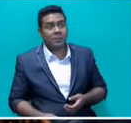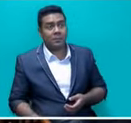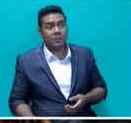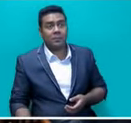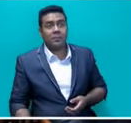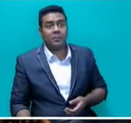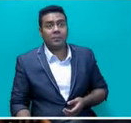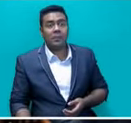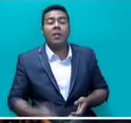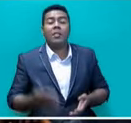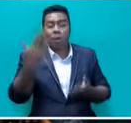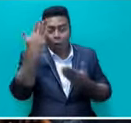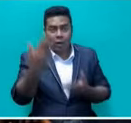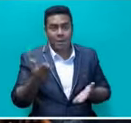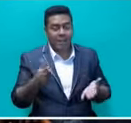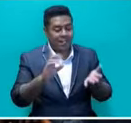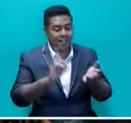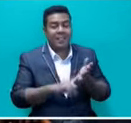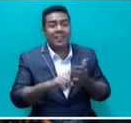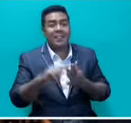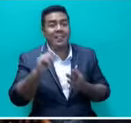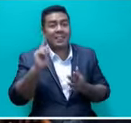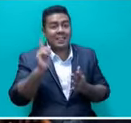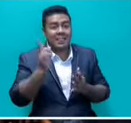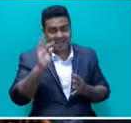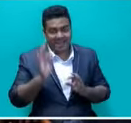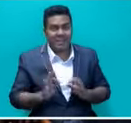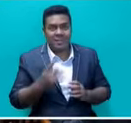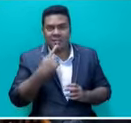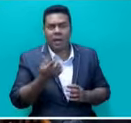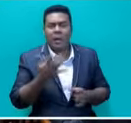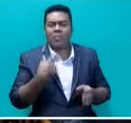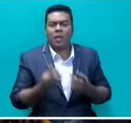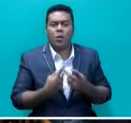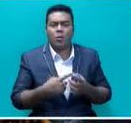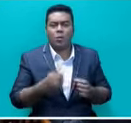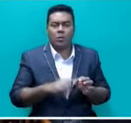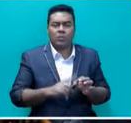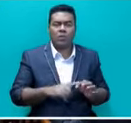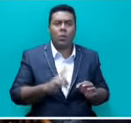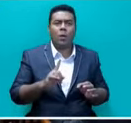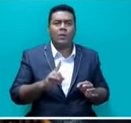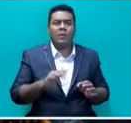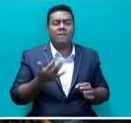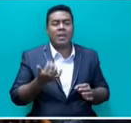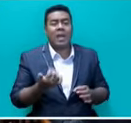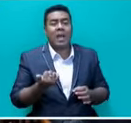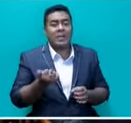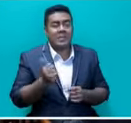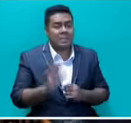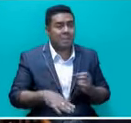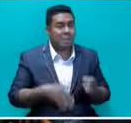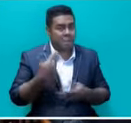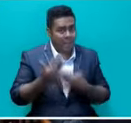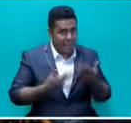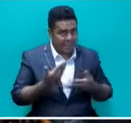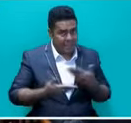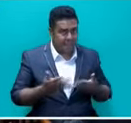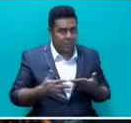Honorable Linda Tambo, you have the floor. Thank you. Just another quick question from what the Honourable Attorney General has explained. In terms of the expunging